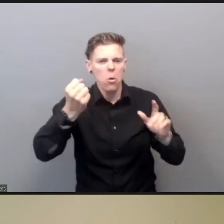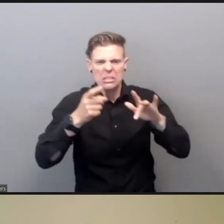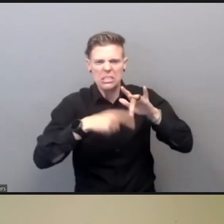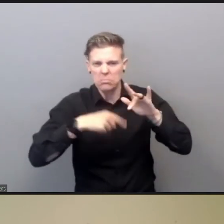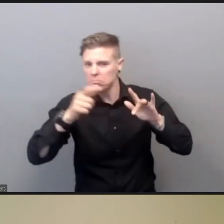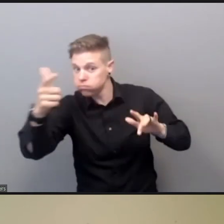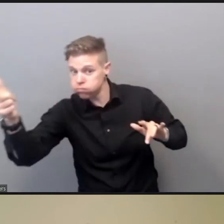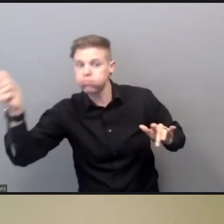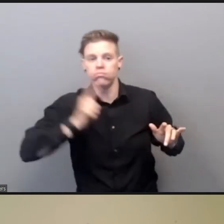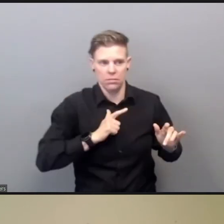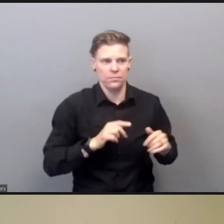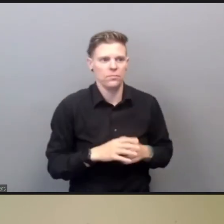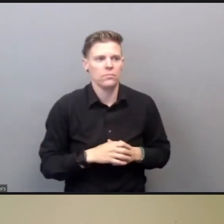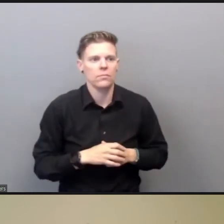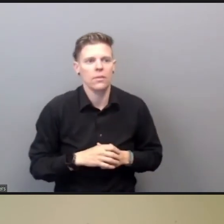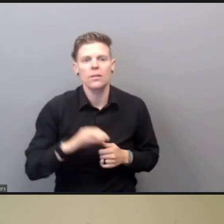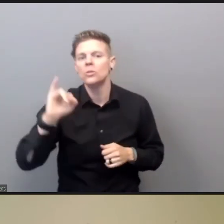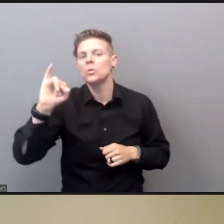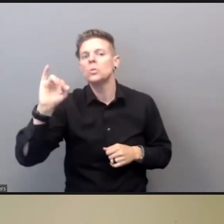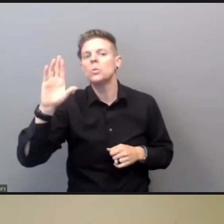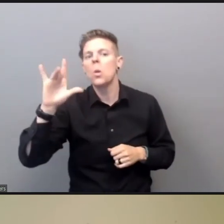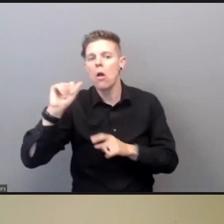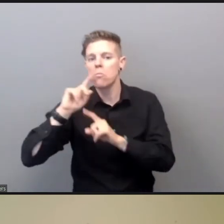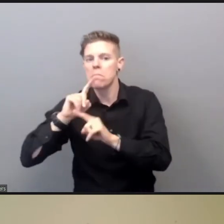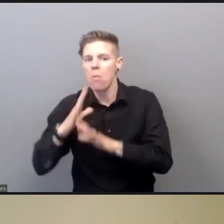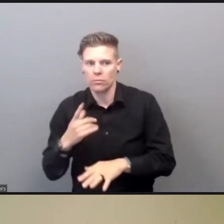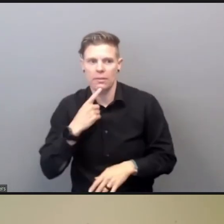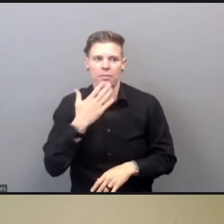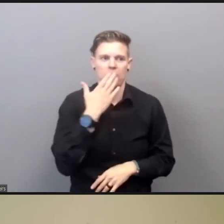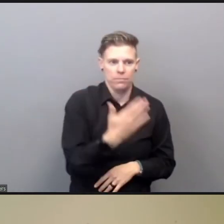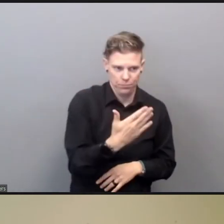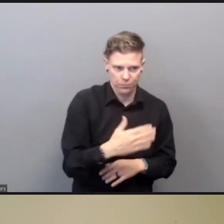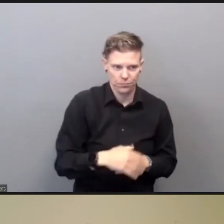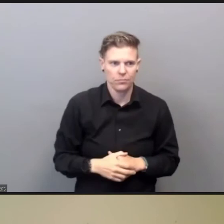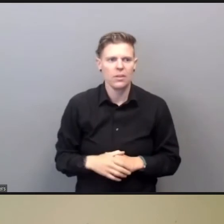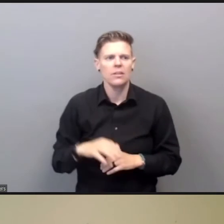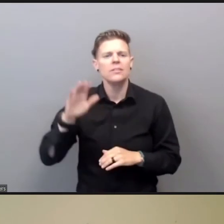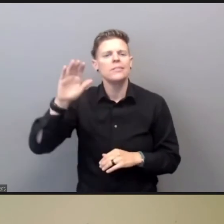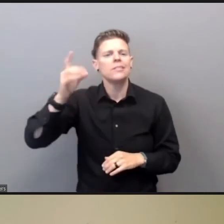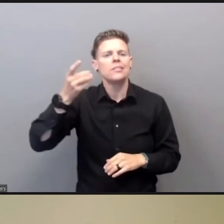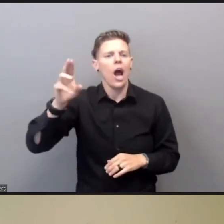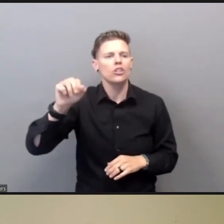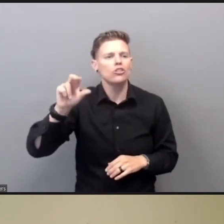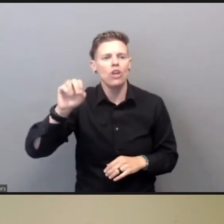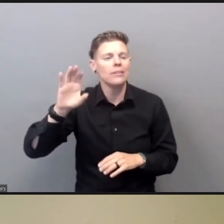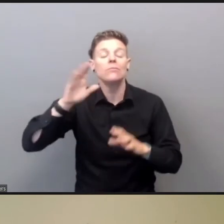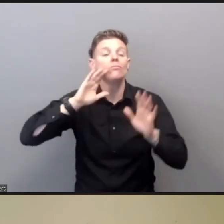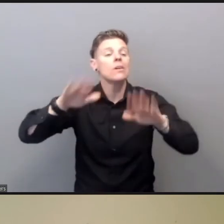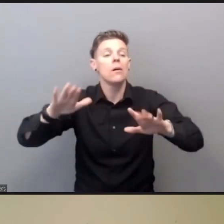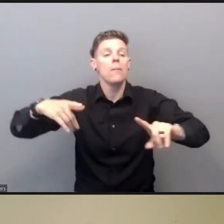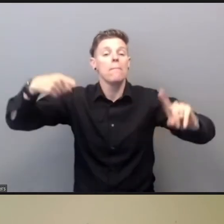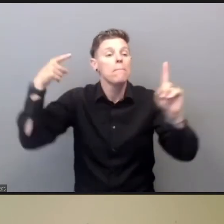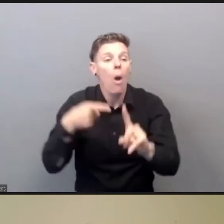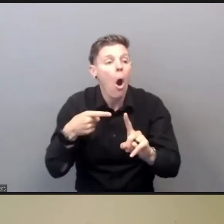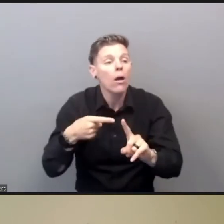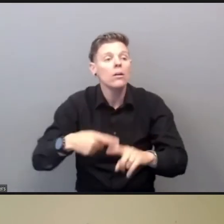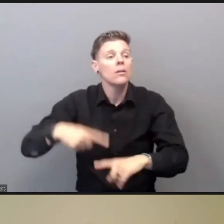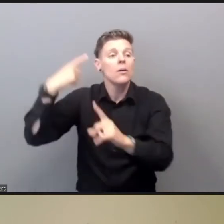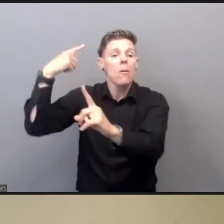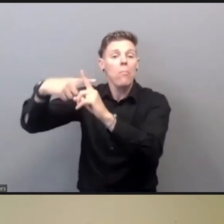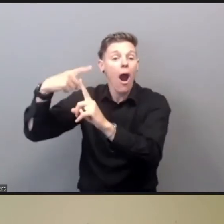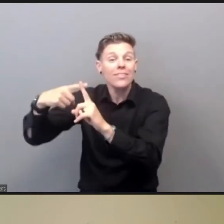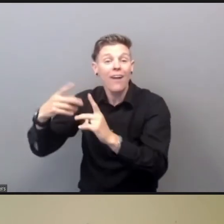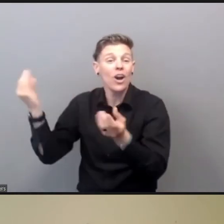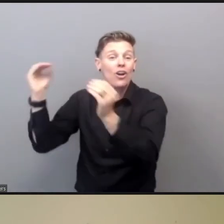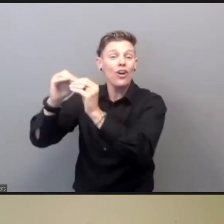Okay, thanks. Julia, the way I think of it is a positive number is good. We're winning the war on